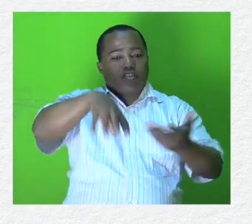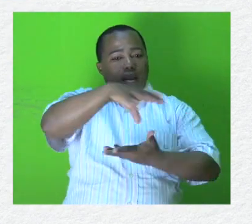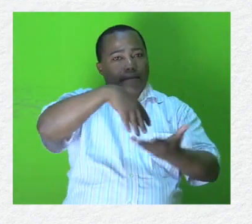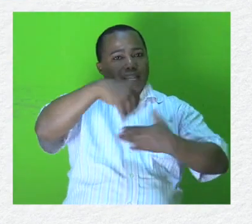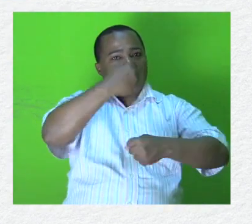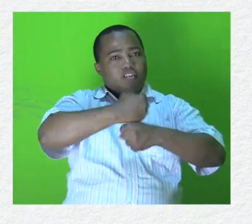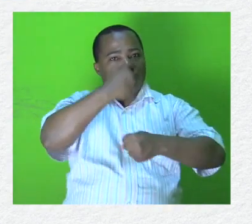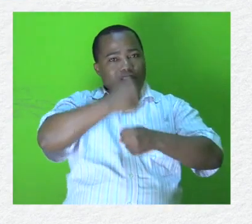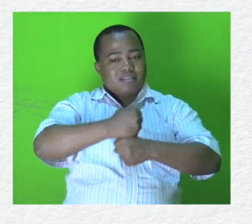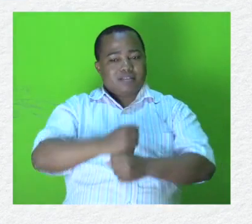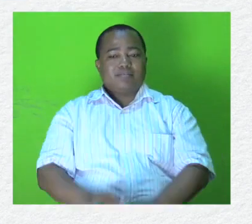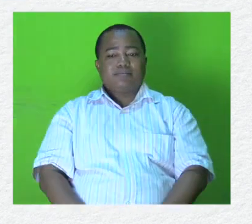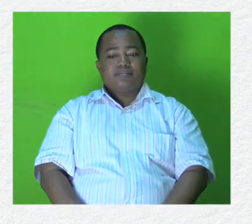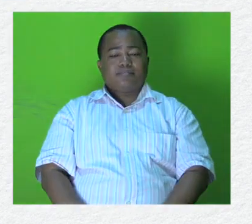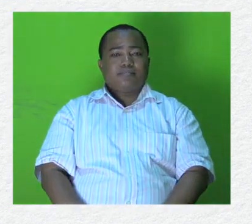formed.